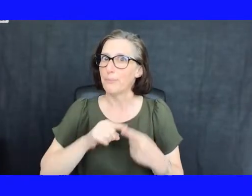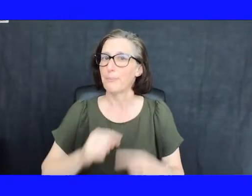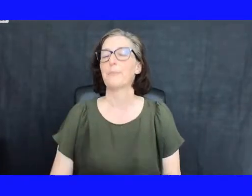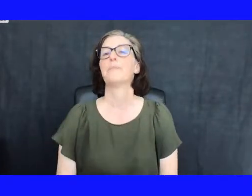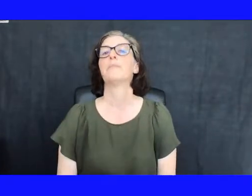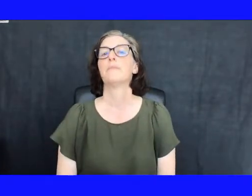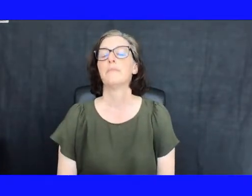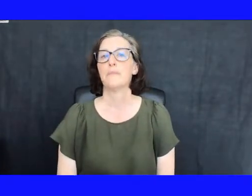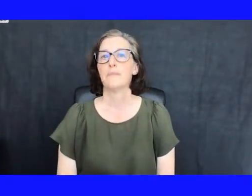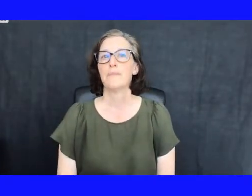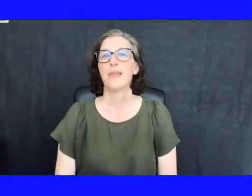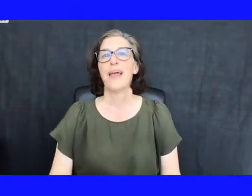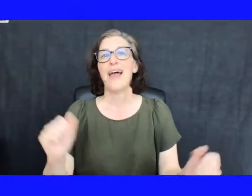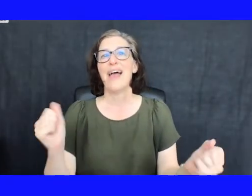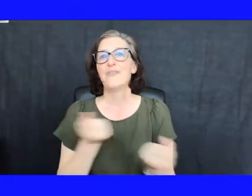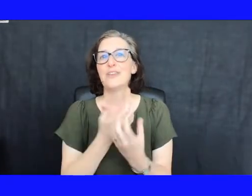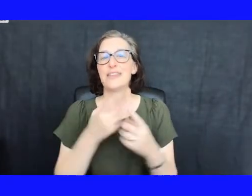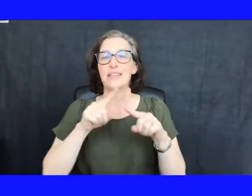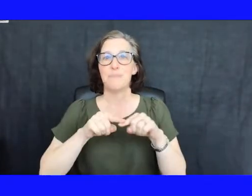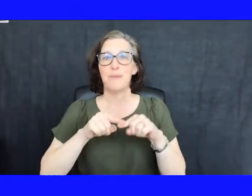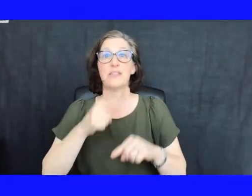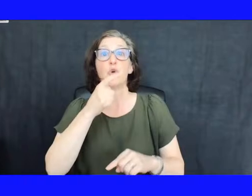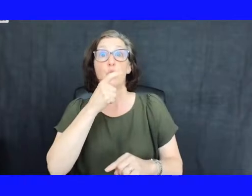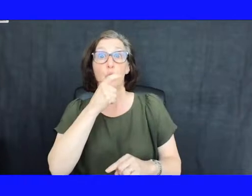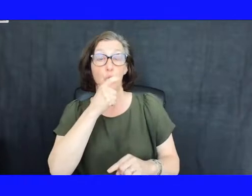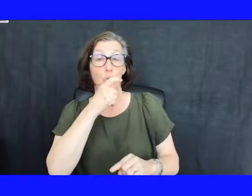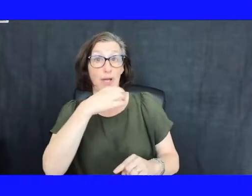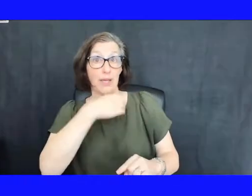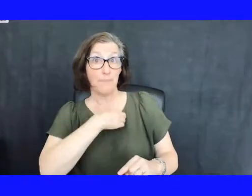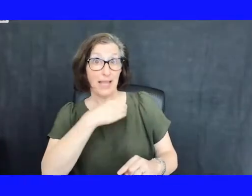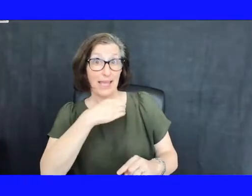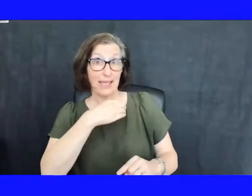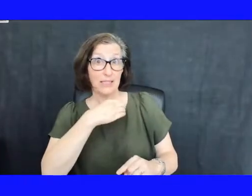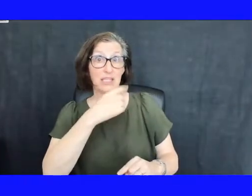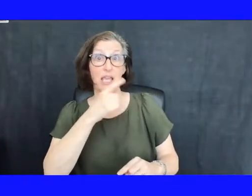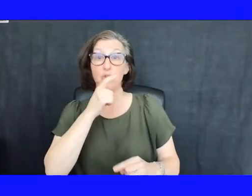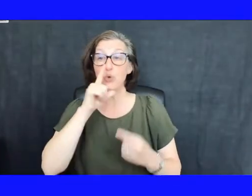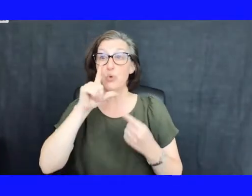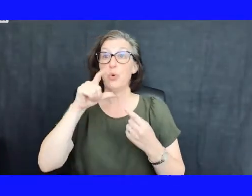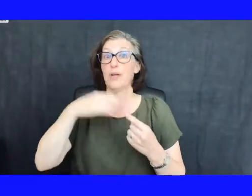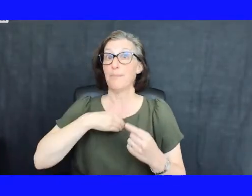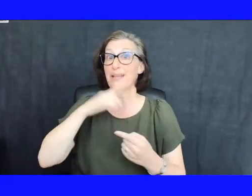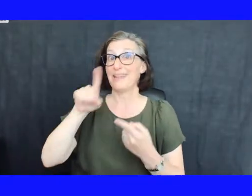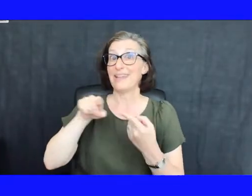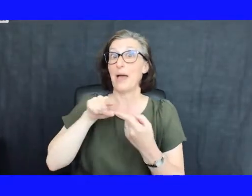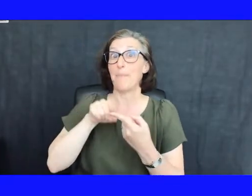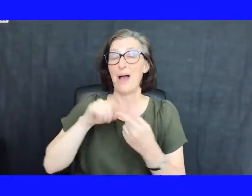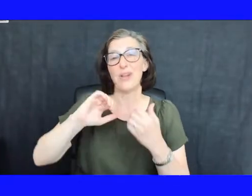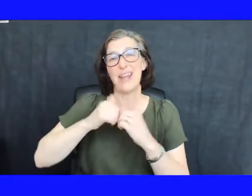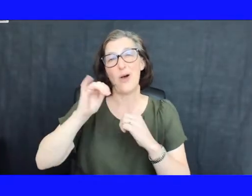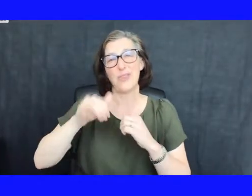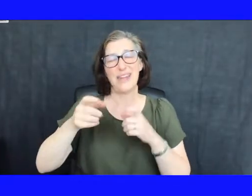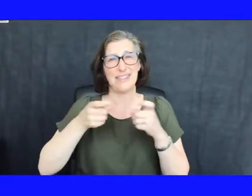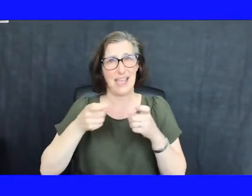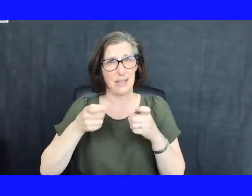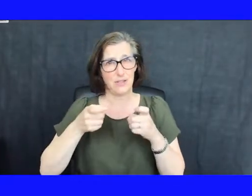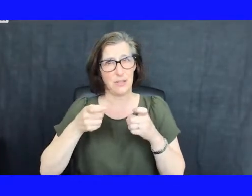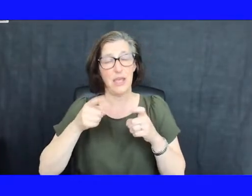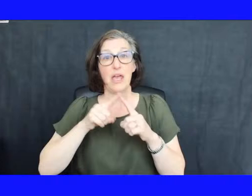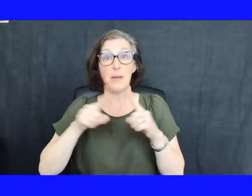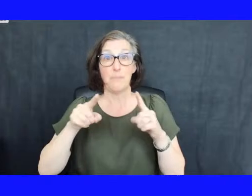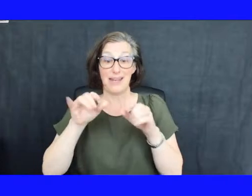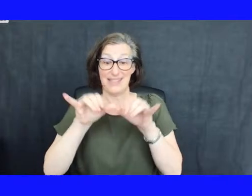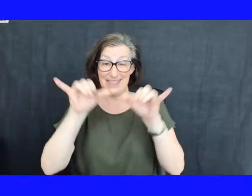email. Thank you. Thank you, Dr. Morse. Blanche, I think following Dr. Morse's comments, can you